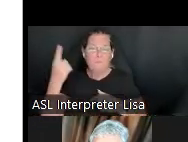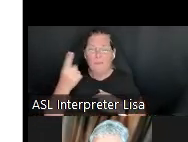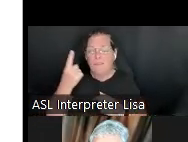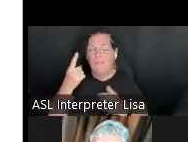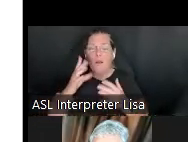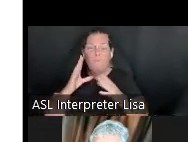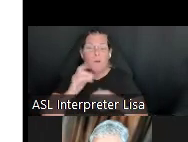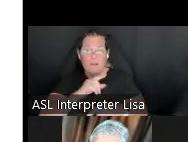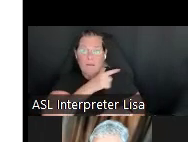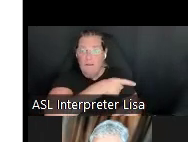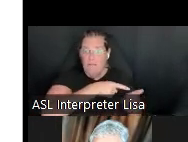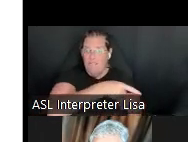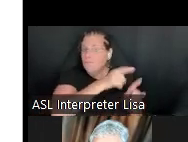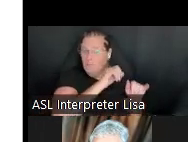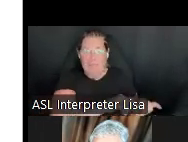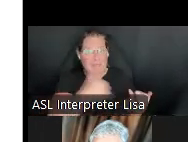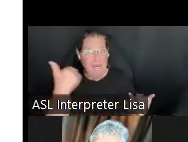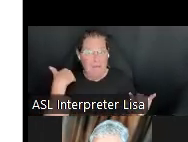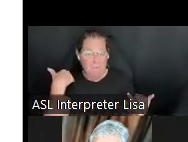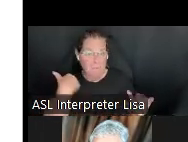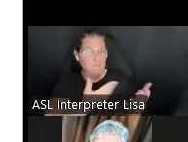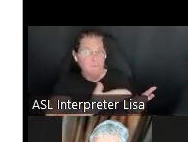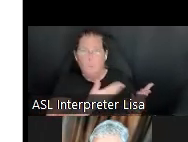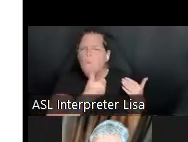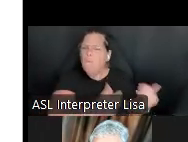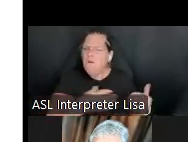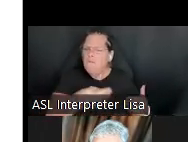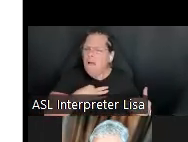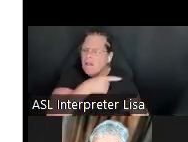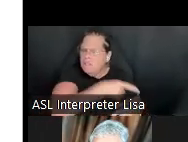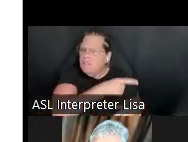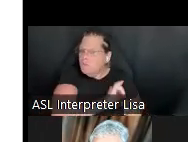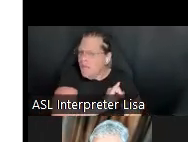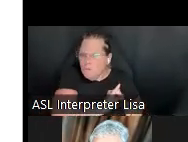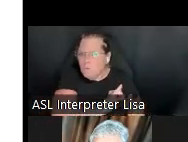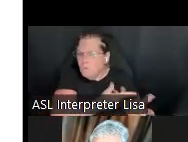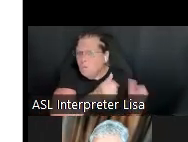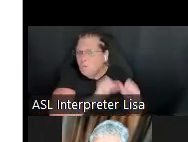to the same type of work they did before or trying something new.